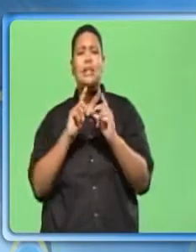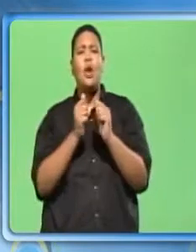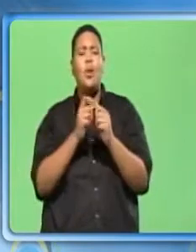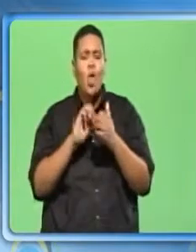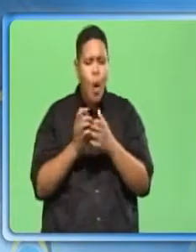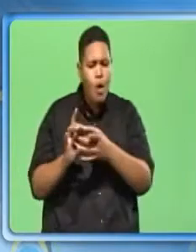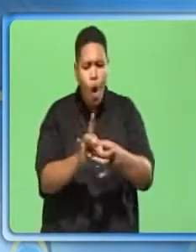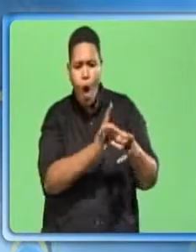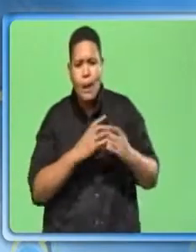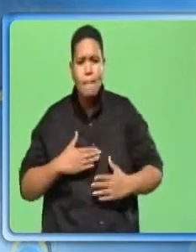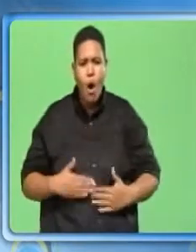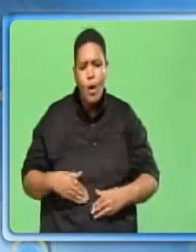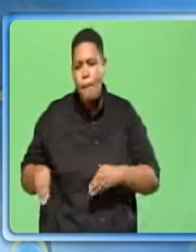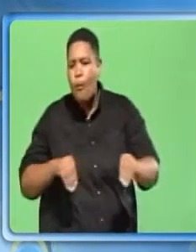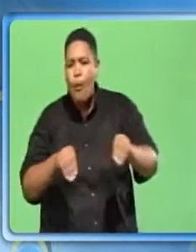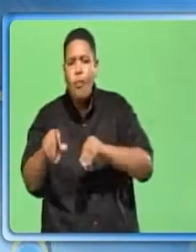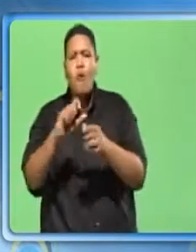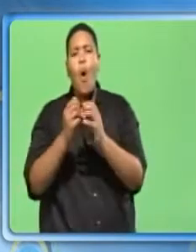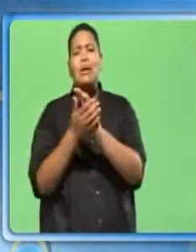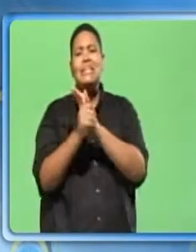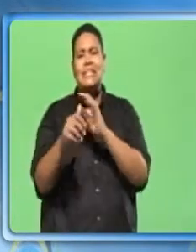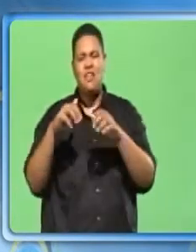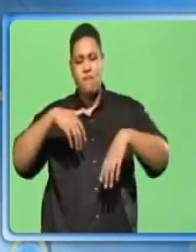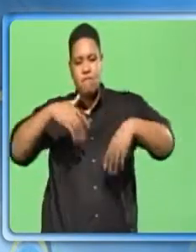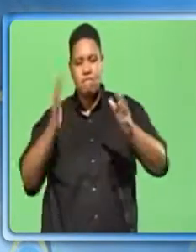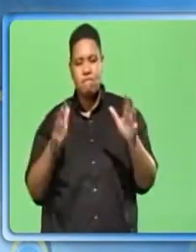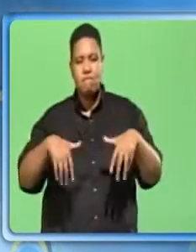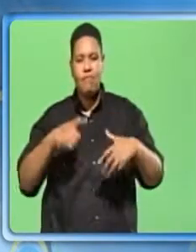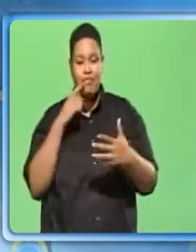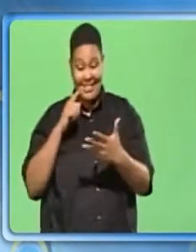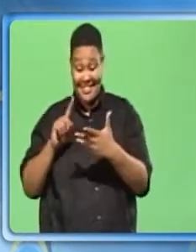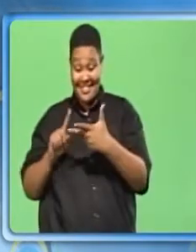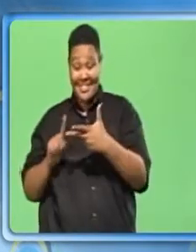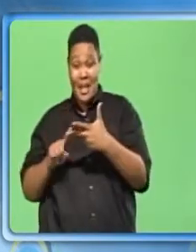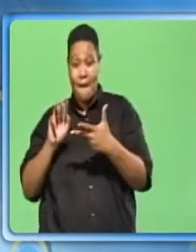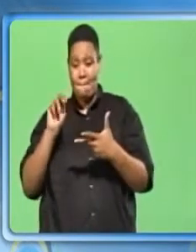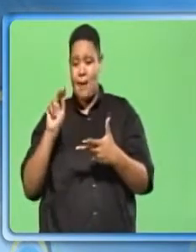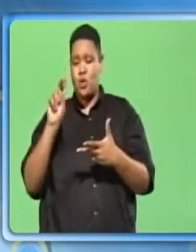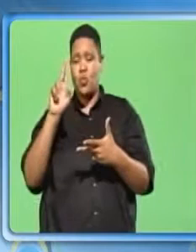coordination of body movements or motor skills. The medulla